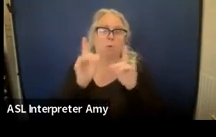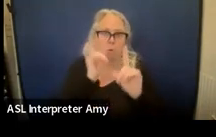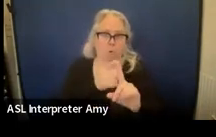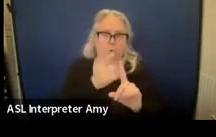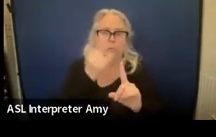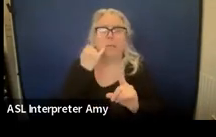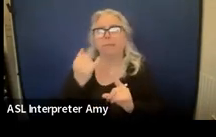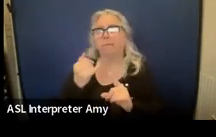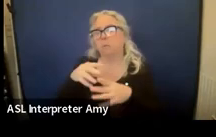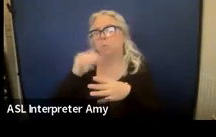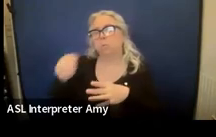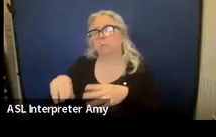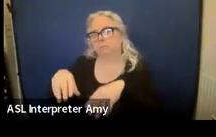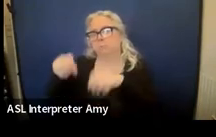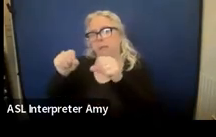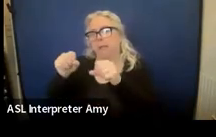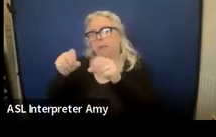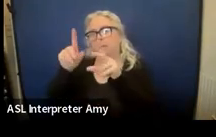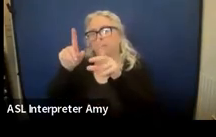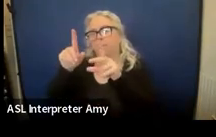taking the alternate, this is where you can find them.